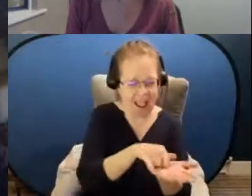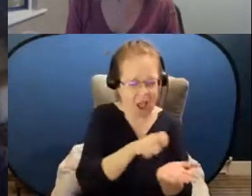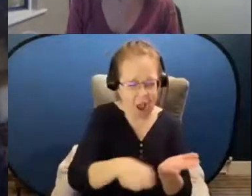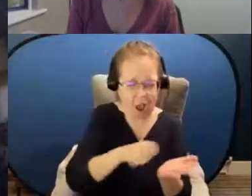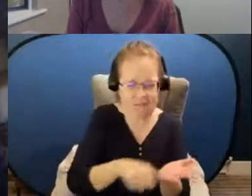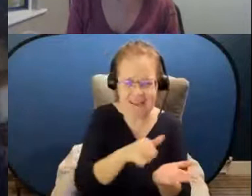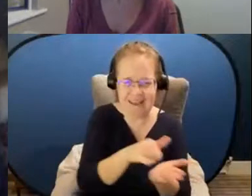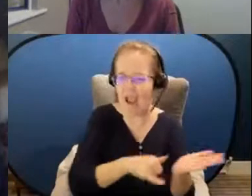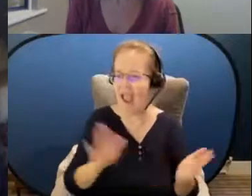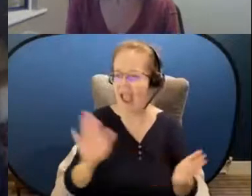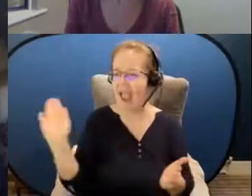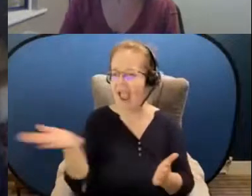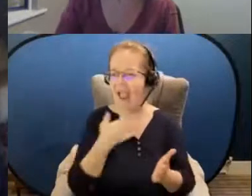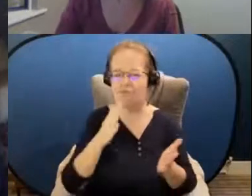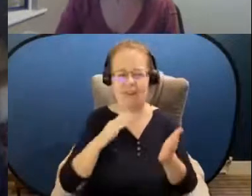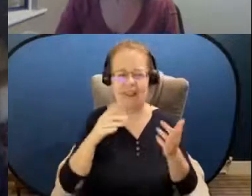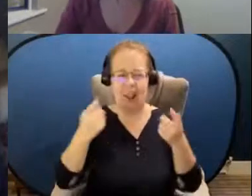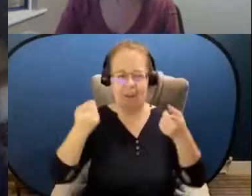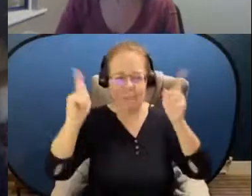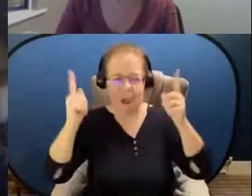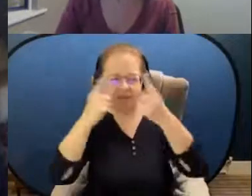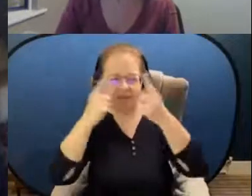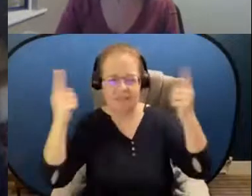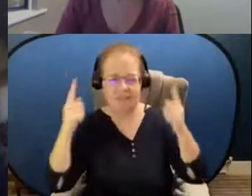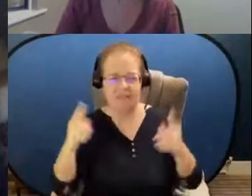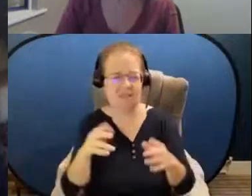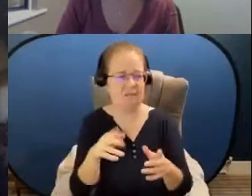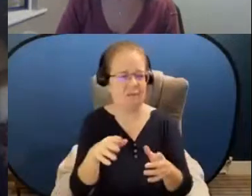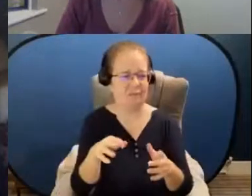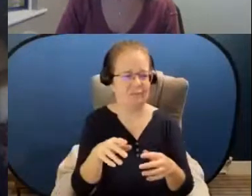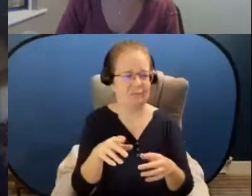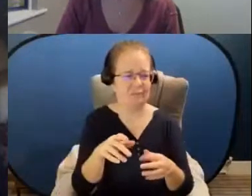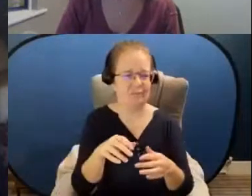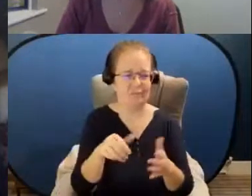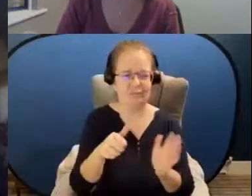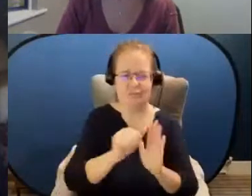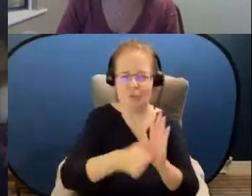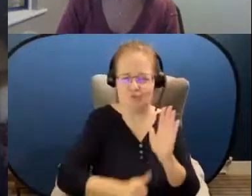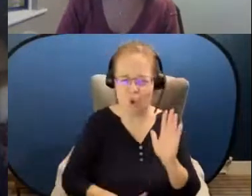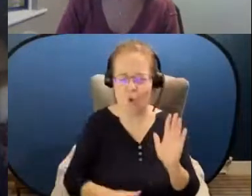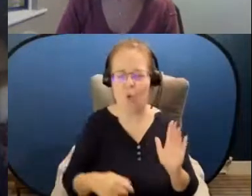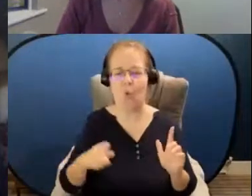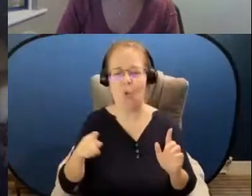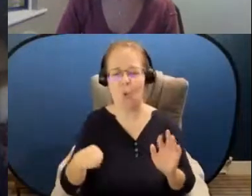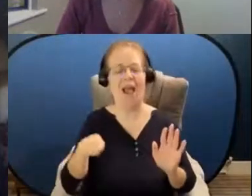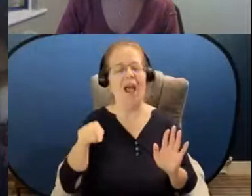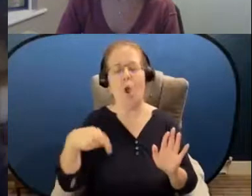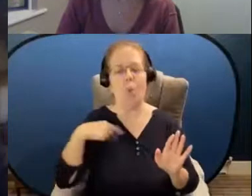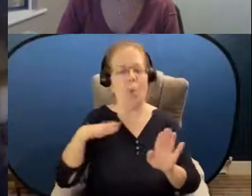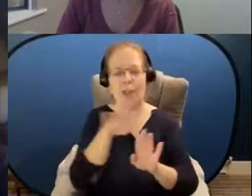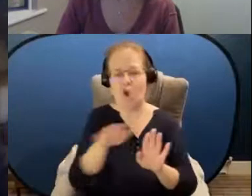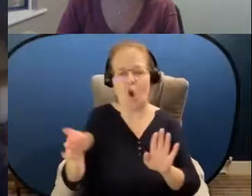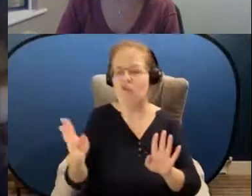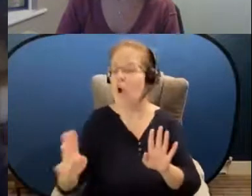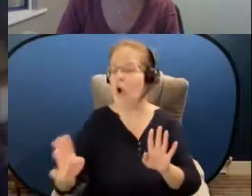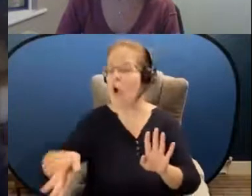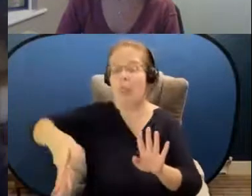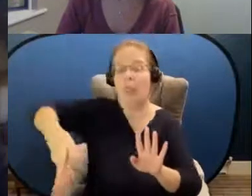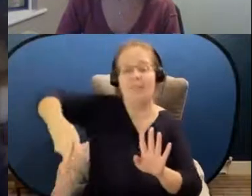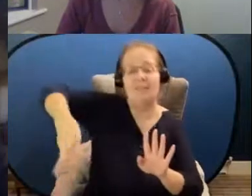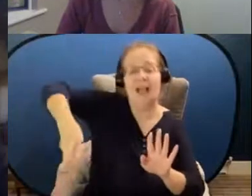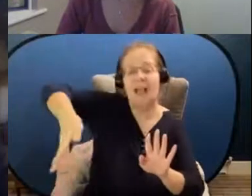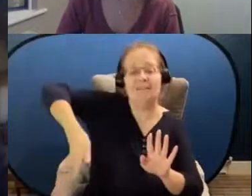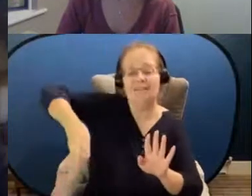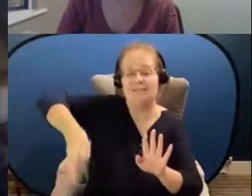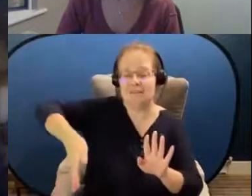program, everything, as it is not woven into our culture. It is a fringe group that people either feel they belong to